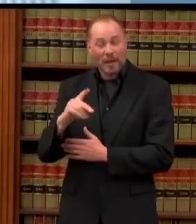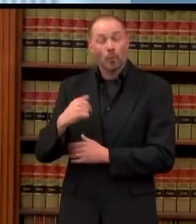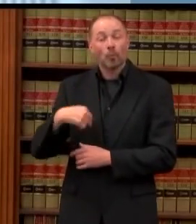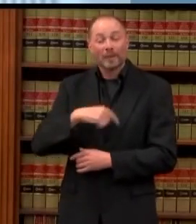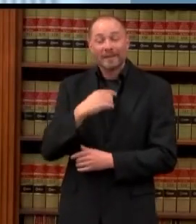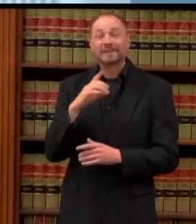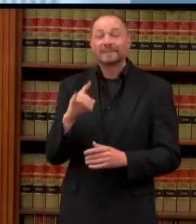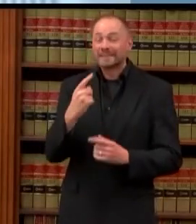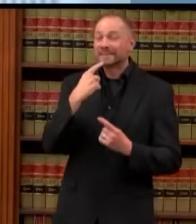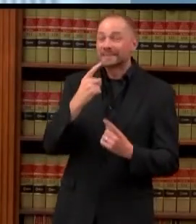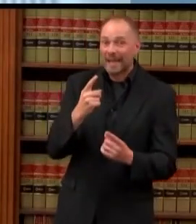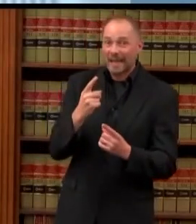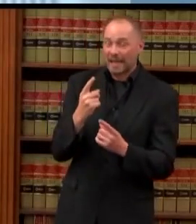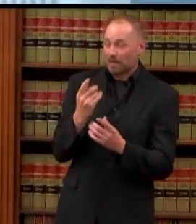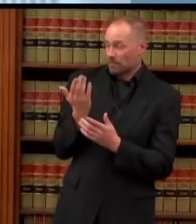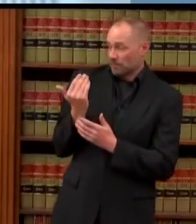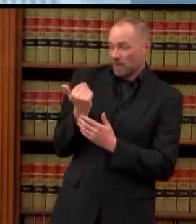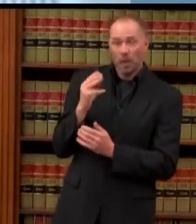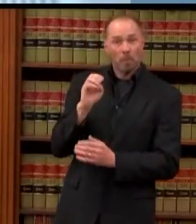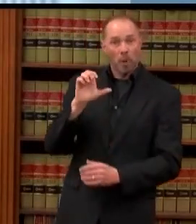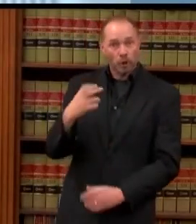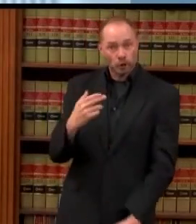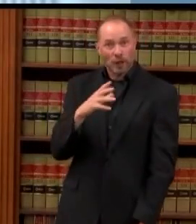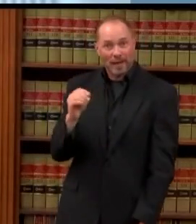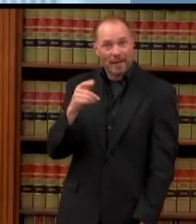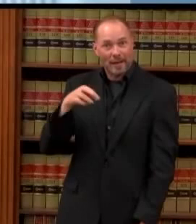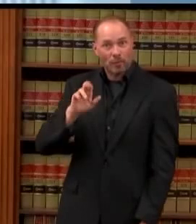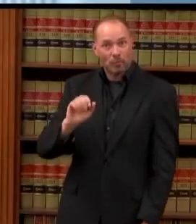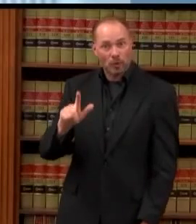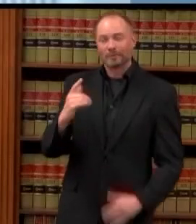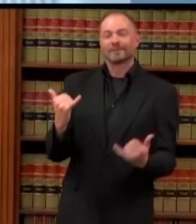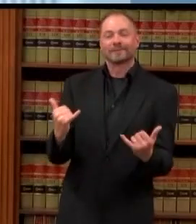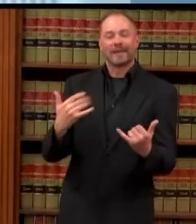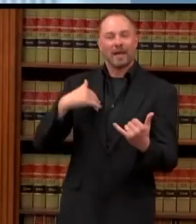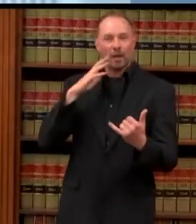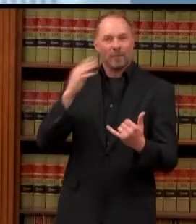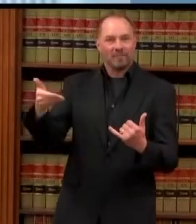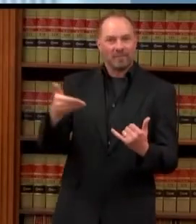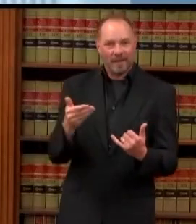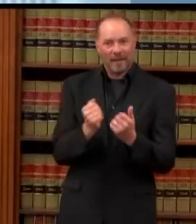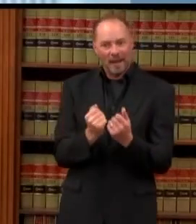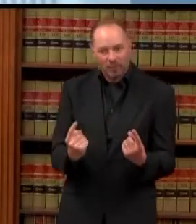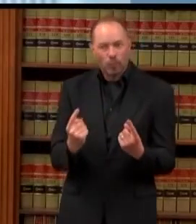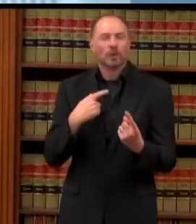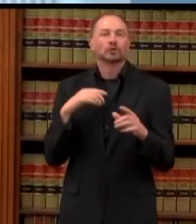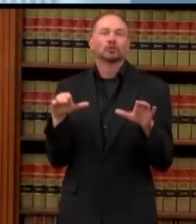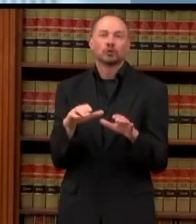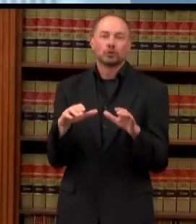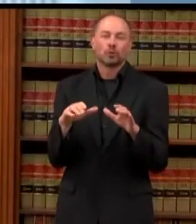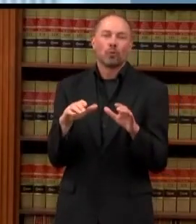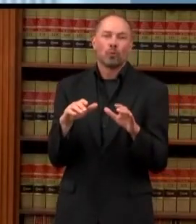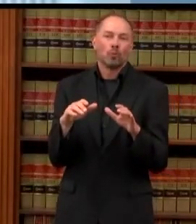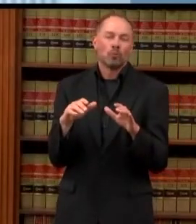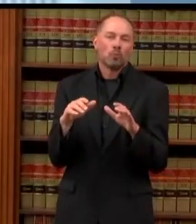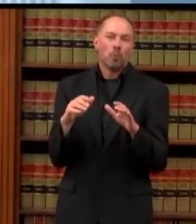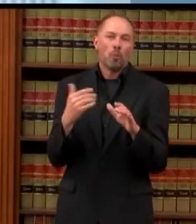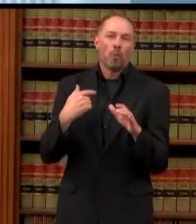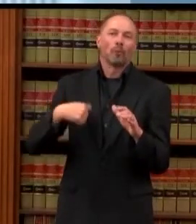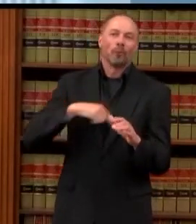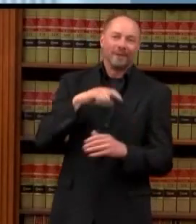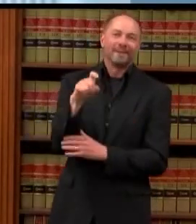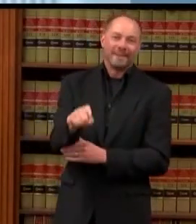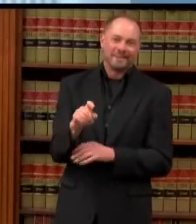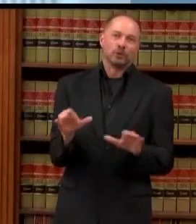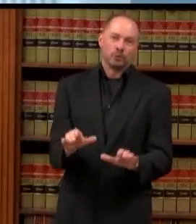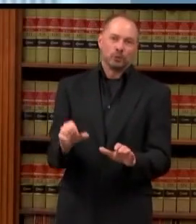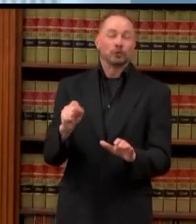April, today I'm inviting everyone to do what we need to do so that we can do what we